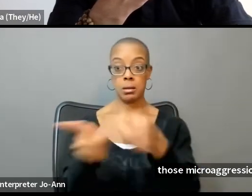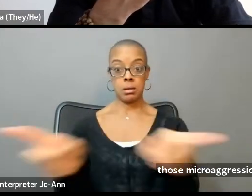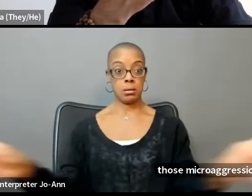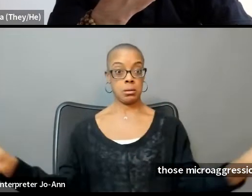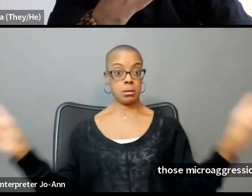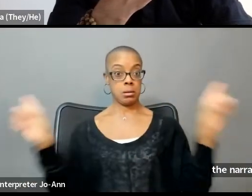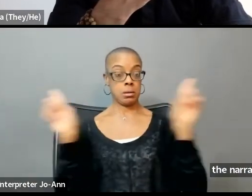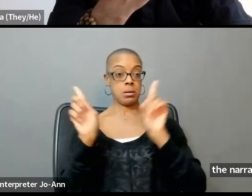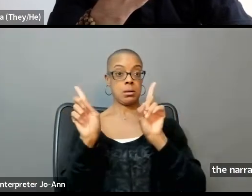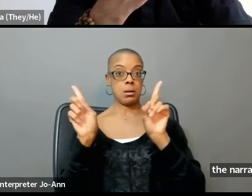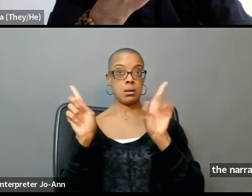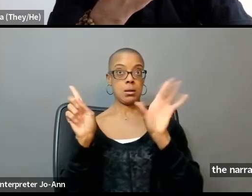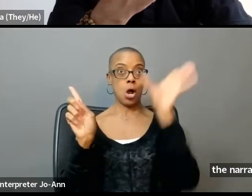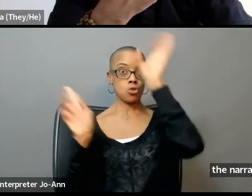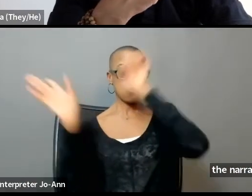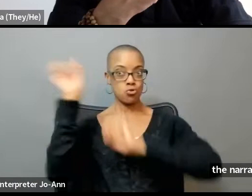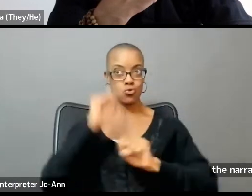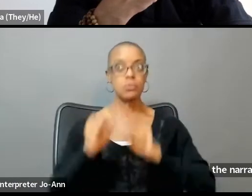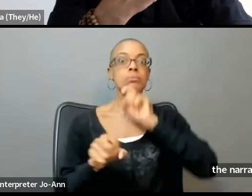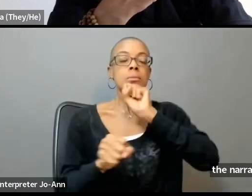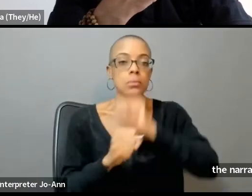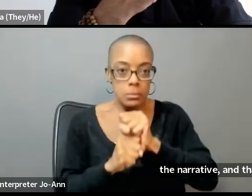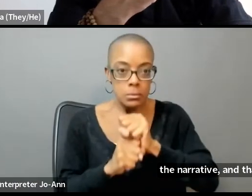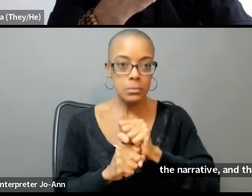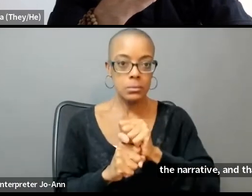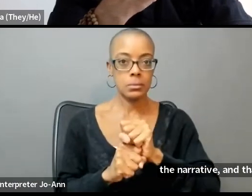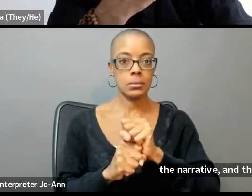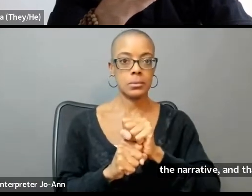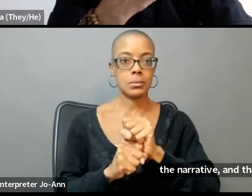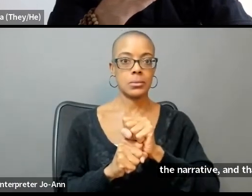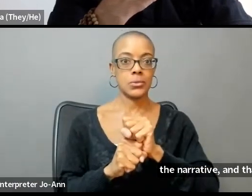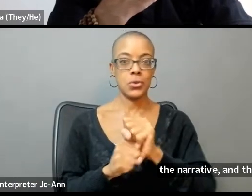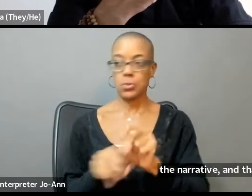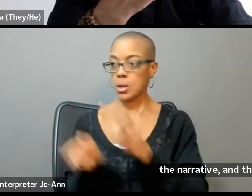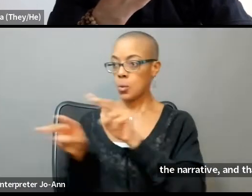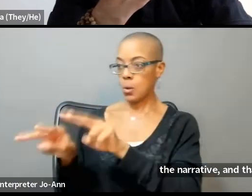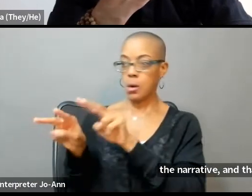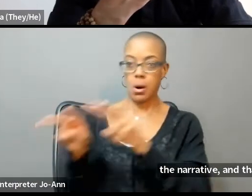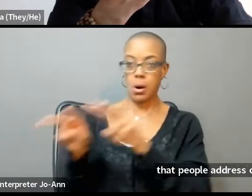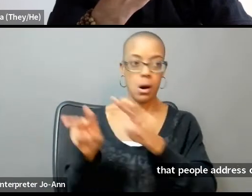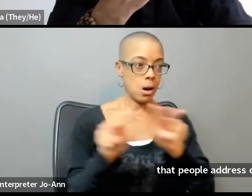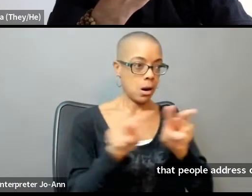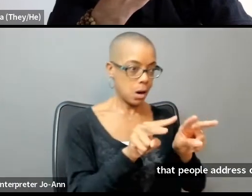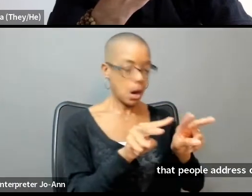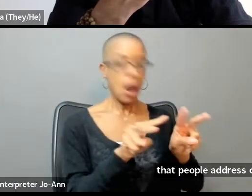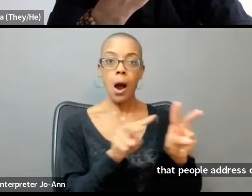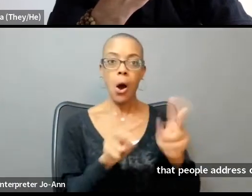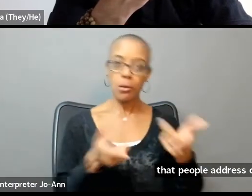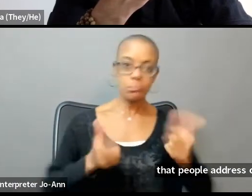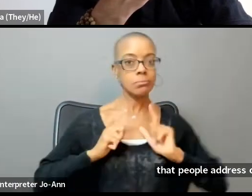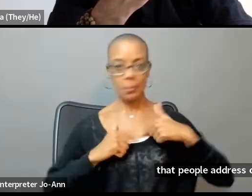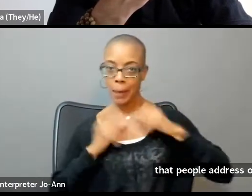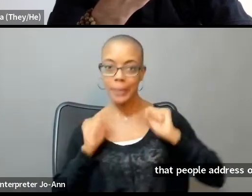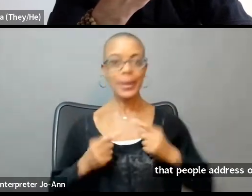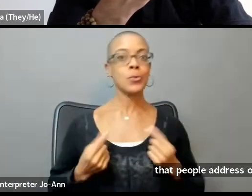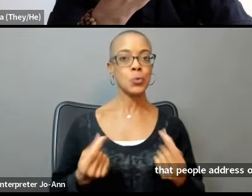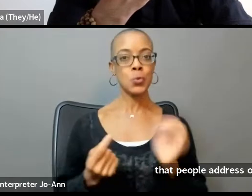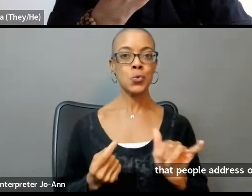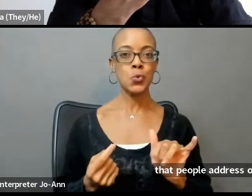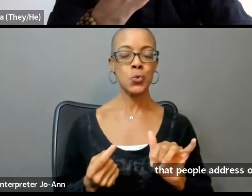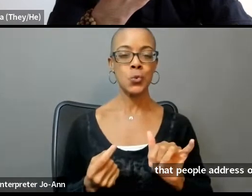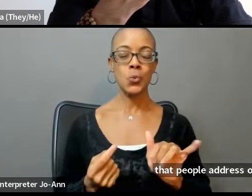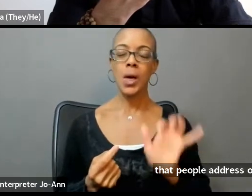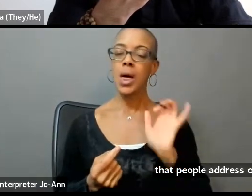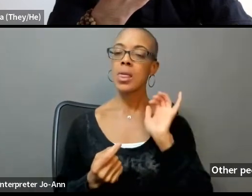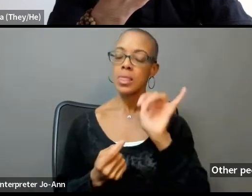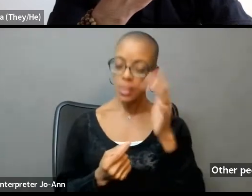the way that people address other people because of they watch other people do it. And so that's the reason it's so important